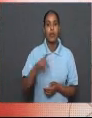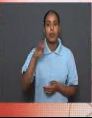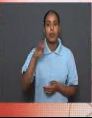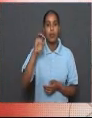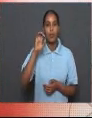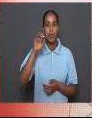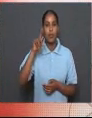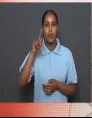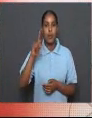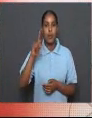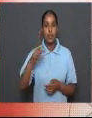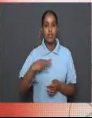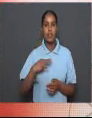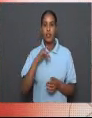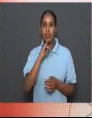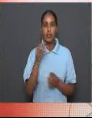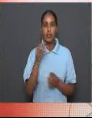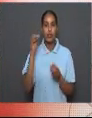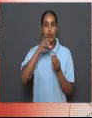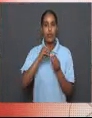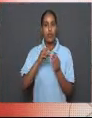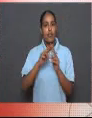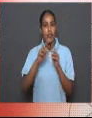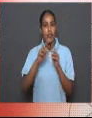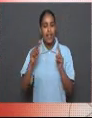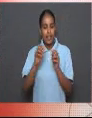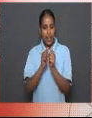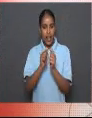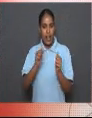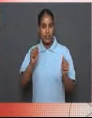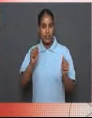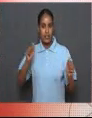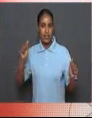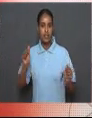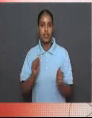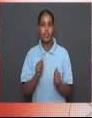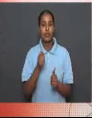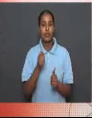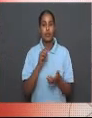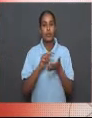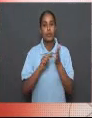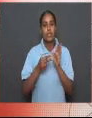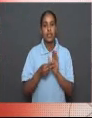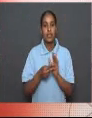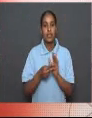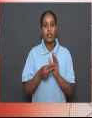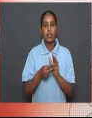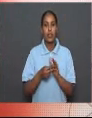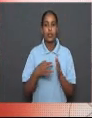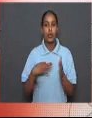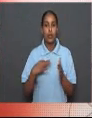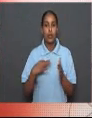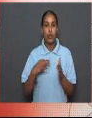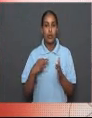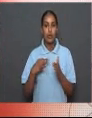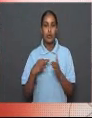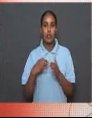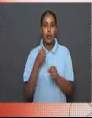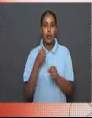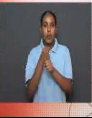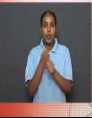Polyester is also very elastic, which means that clothes